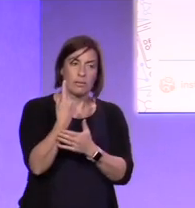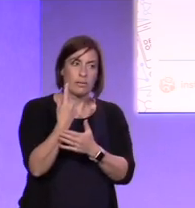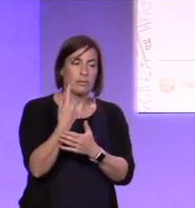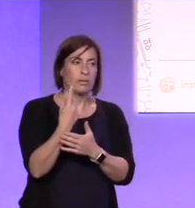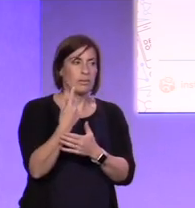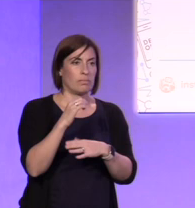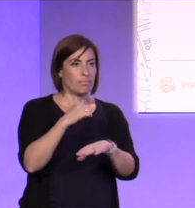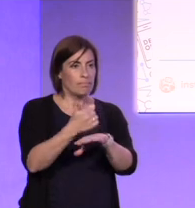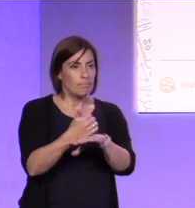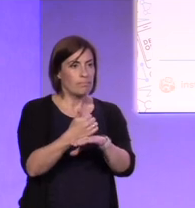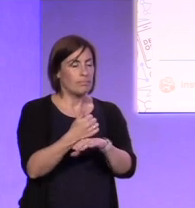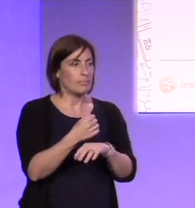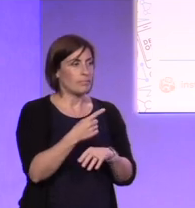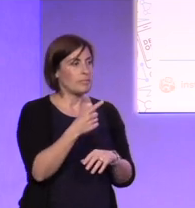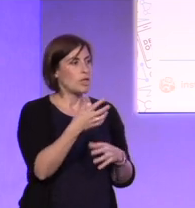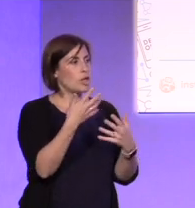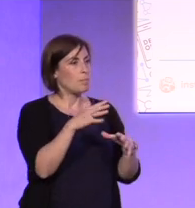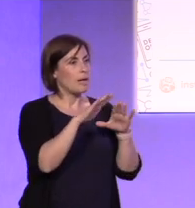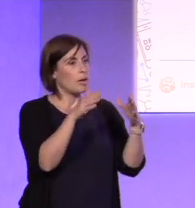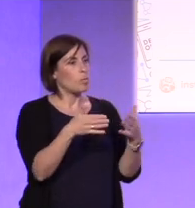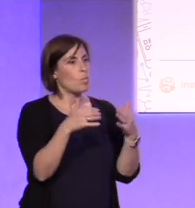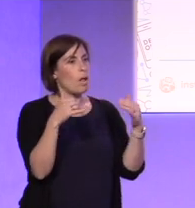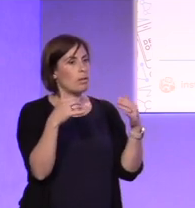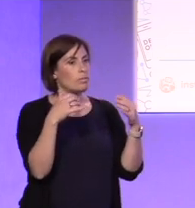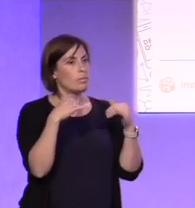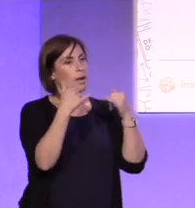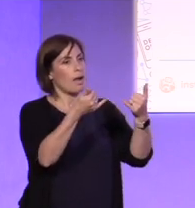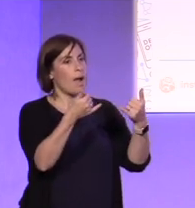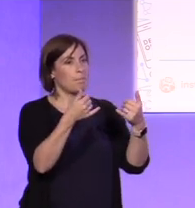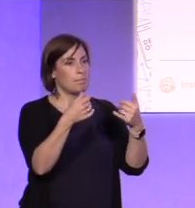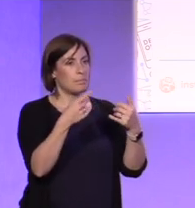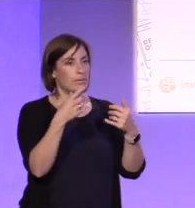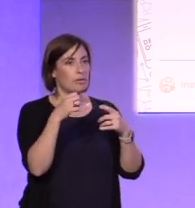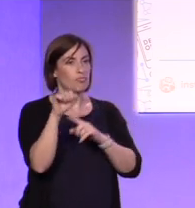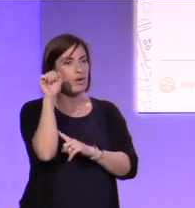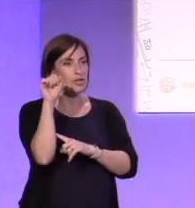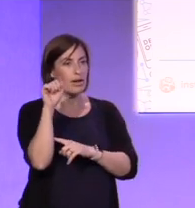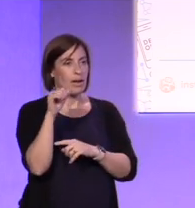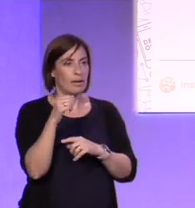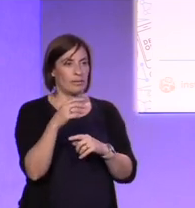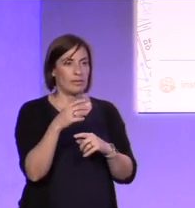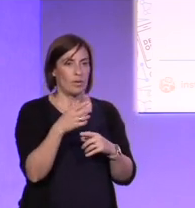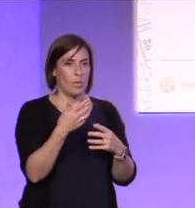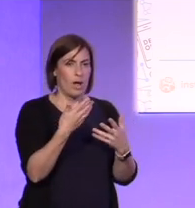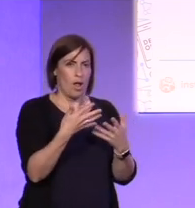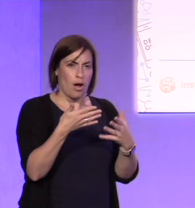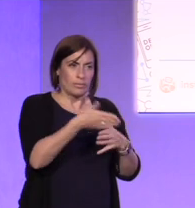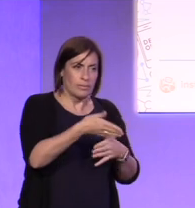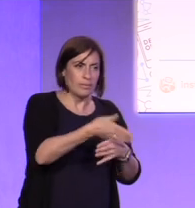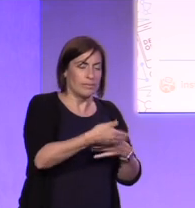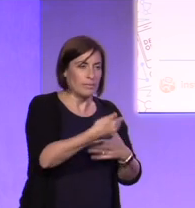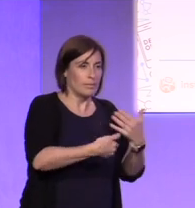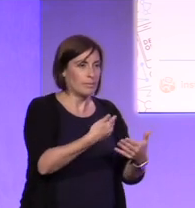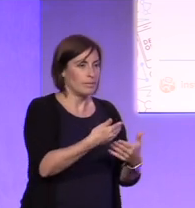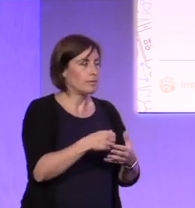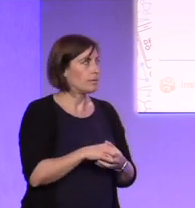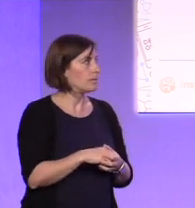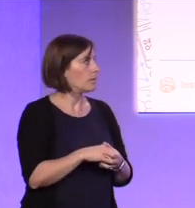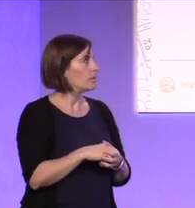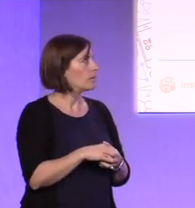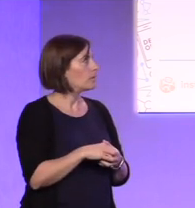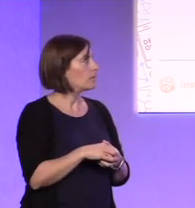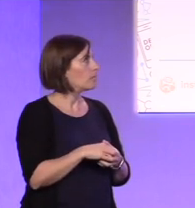football match in Russia called the World Cup to deal with. And so there's one question that follows you around, and it doesn't matter what industry you're working